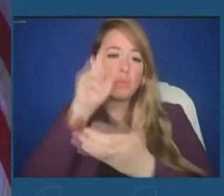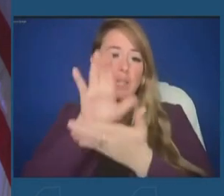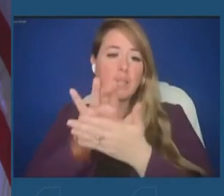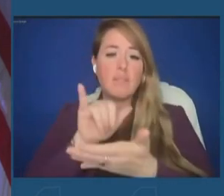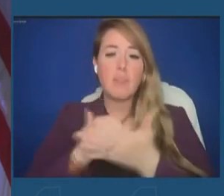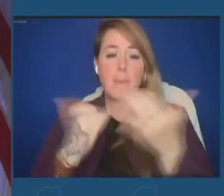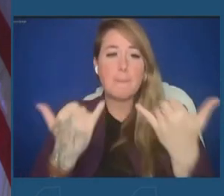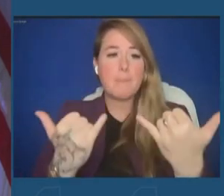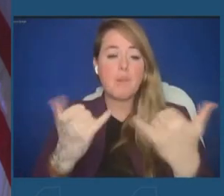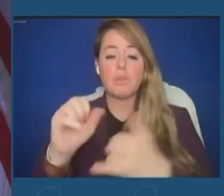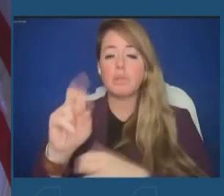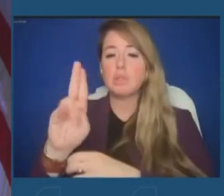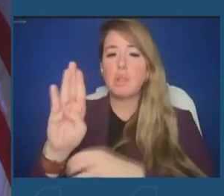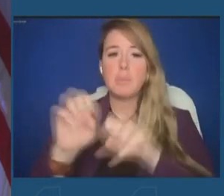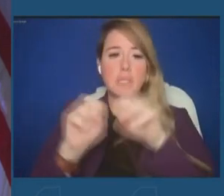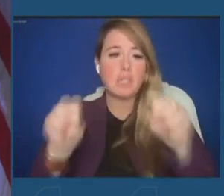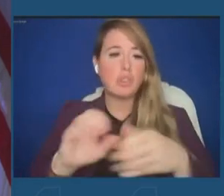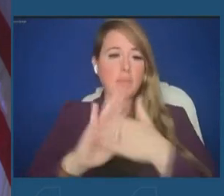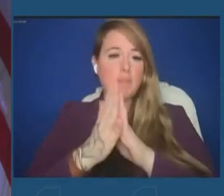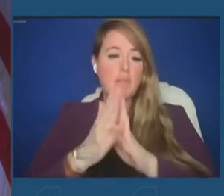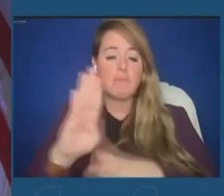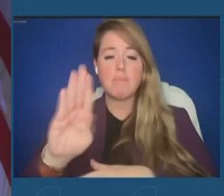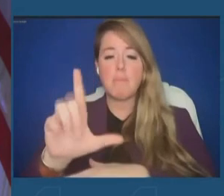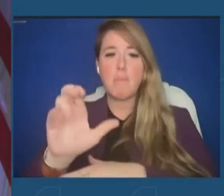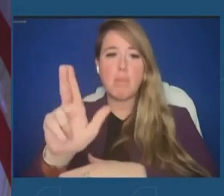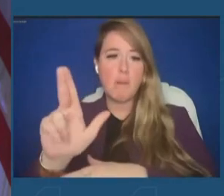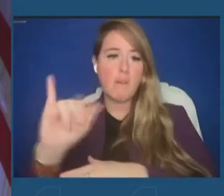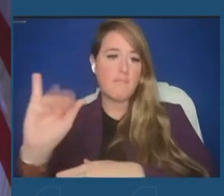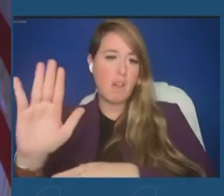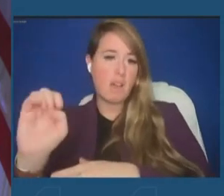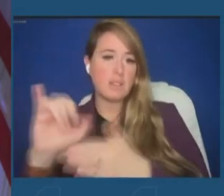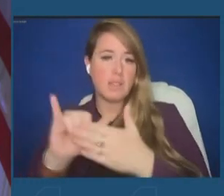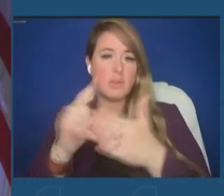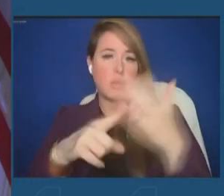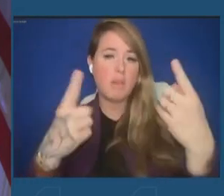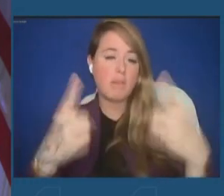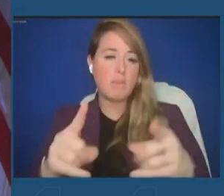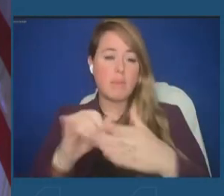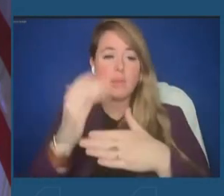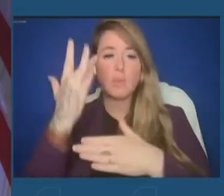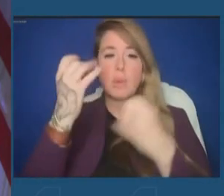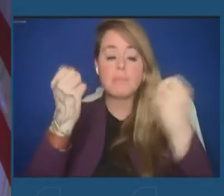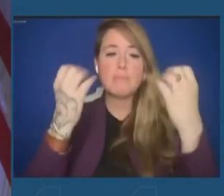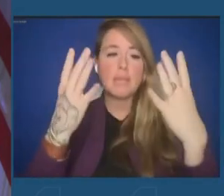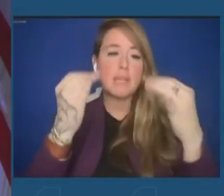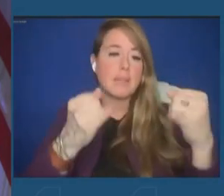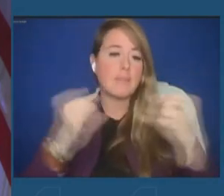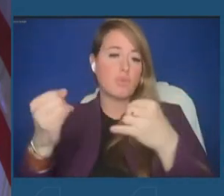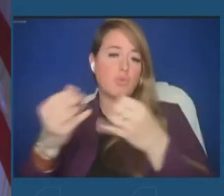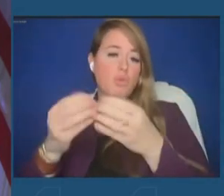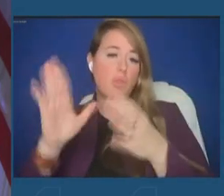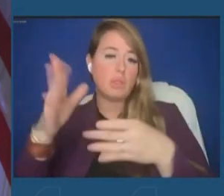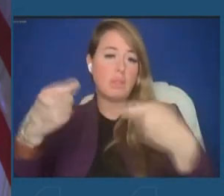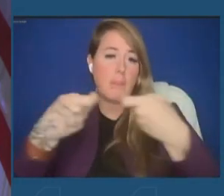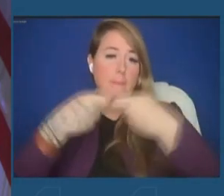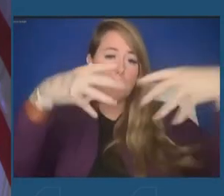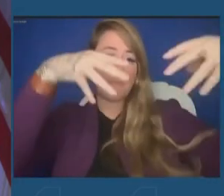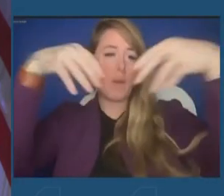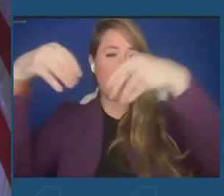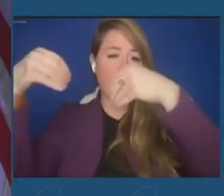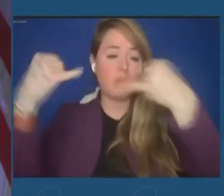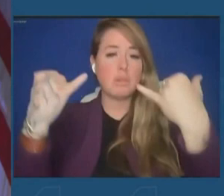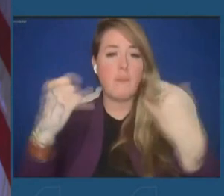could basically be turned into a block of ice, but that's what happened, and that's why so many individuals lost power. So to the